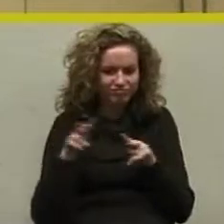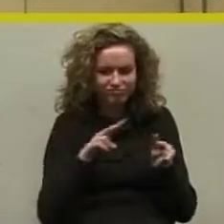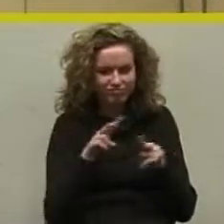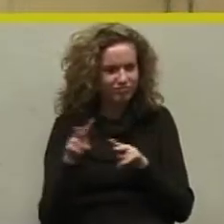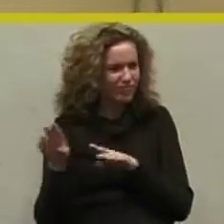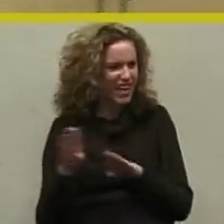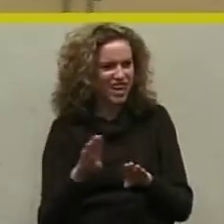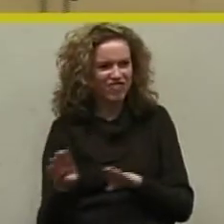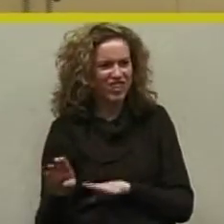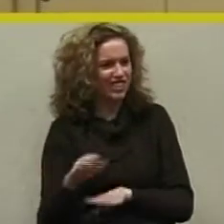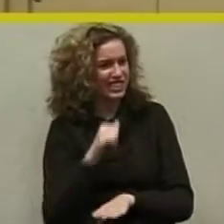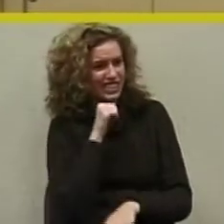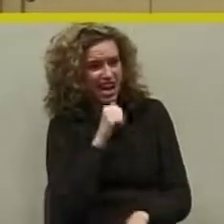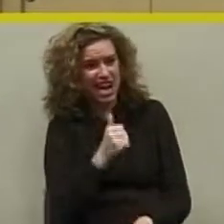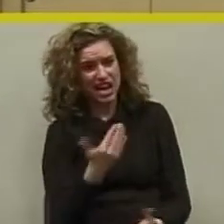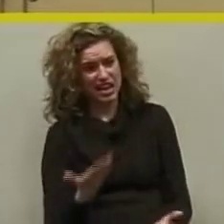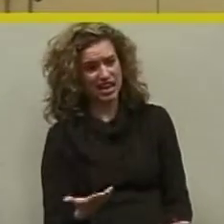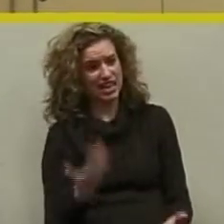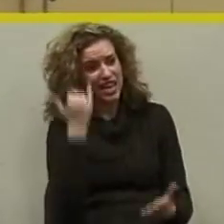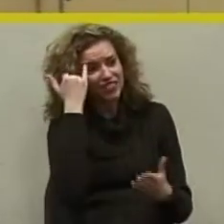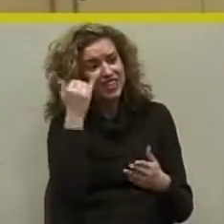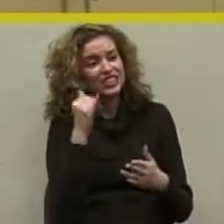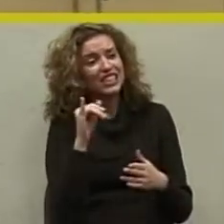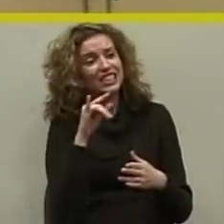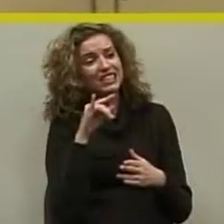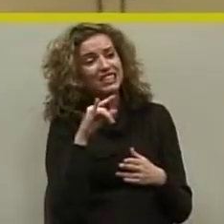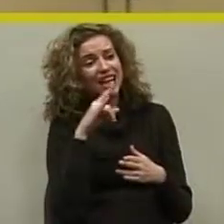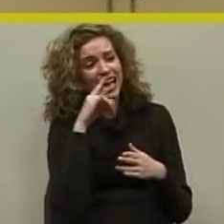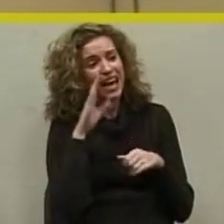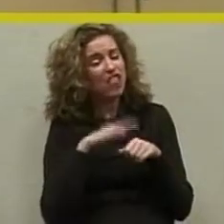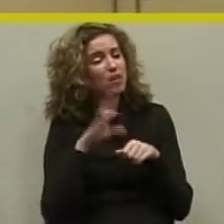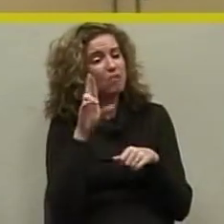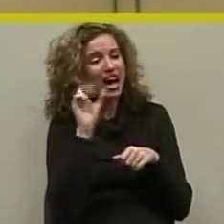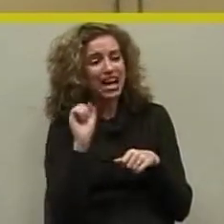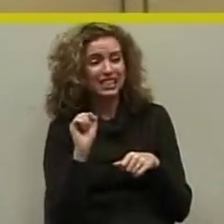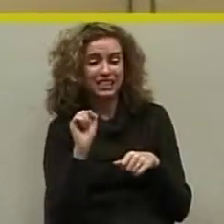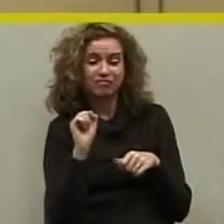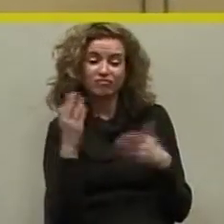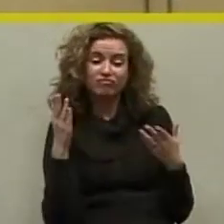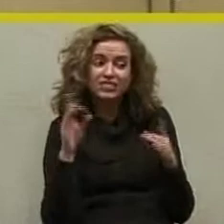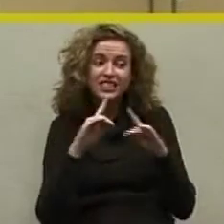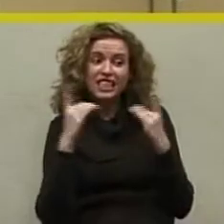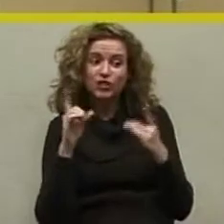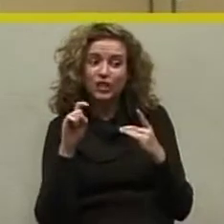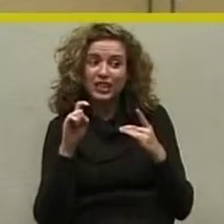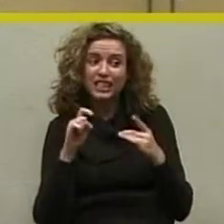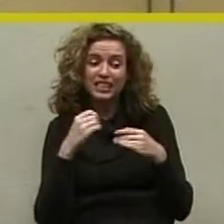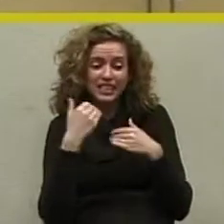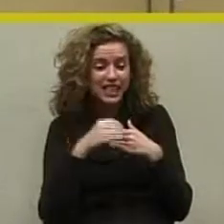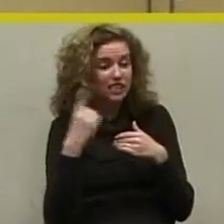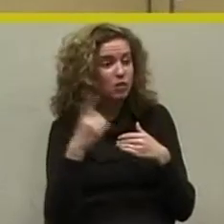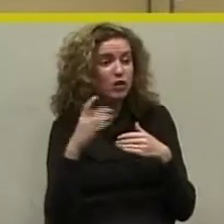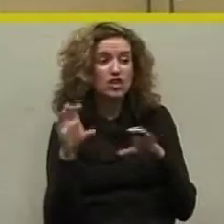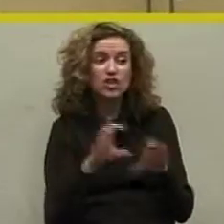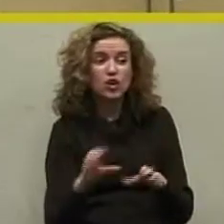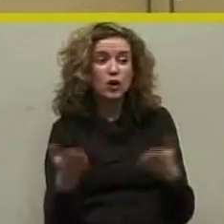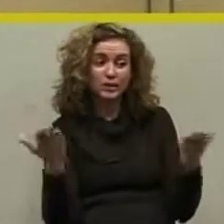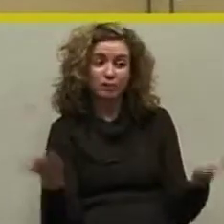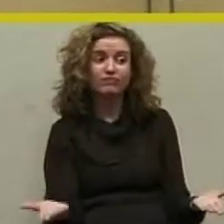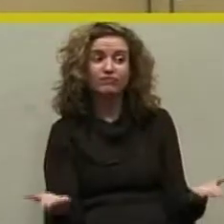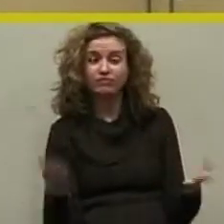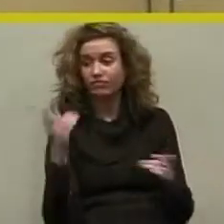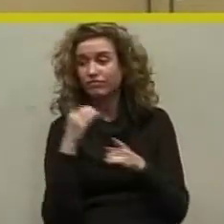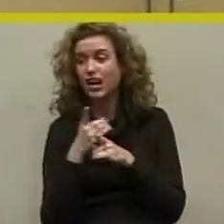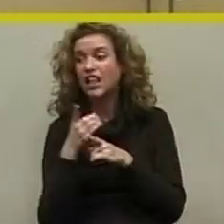managing the kid's behavior on the bus. If a kid is on that bus that needs that, guess what, district? Provide somebody to do it. Yeah, I was going to say, they do that in